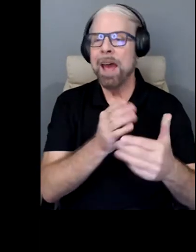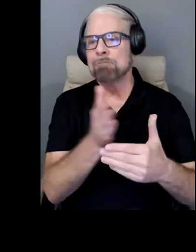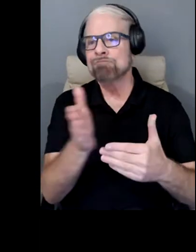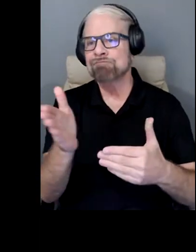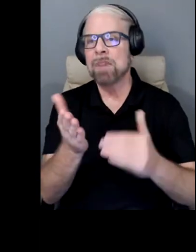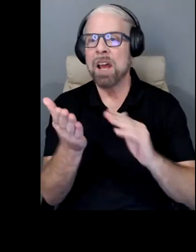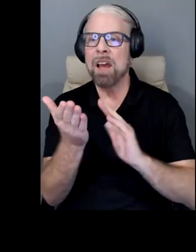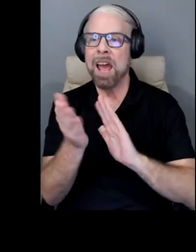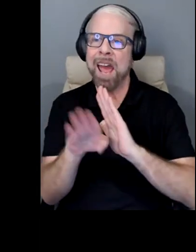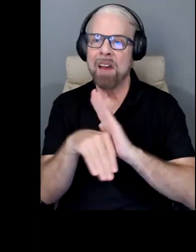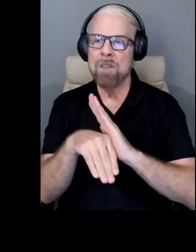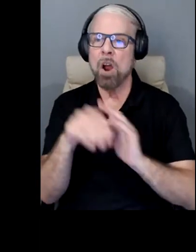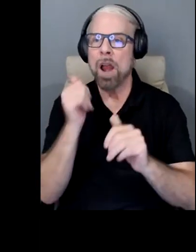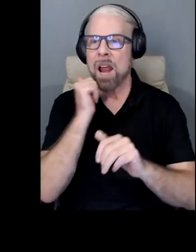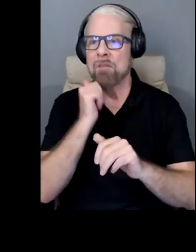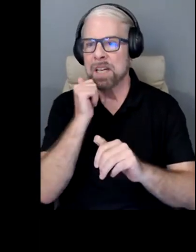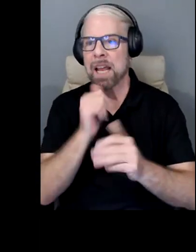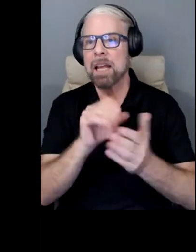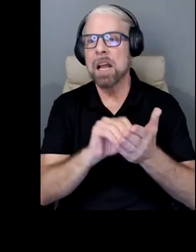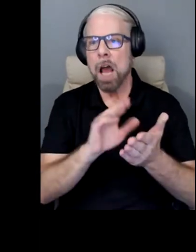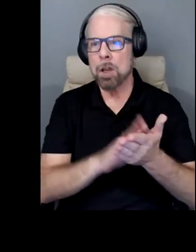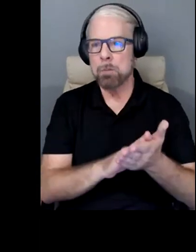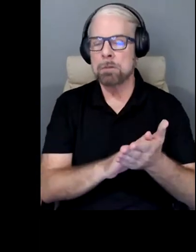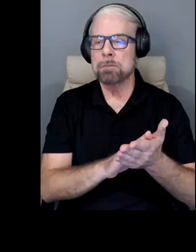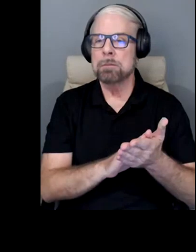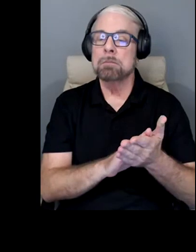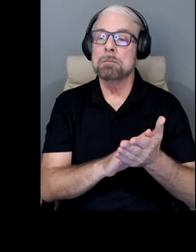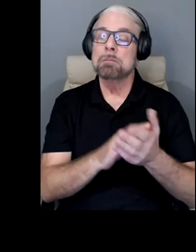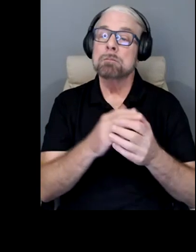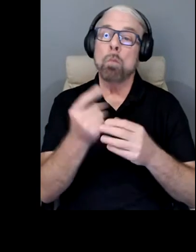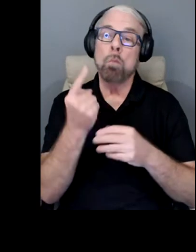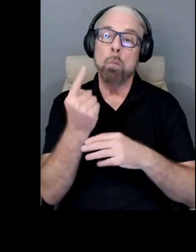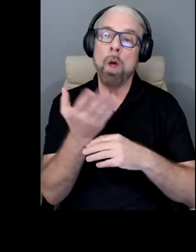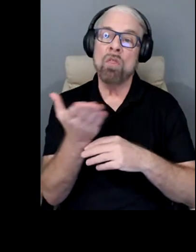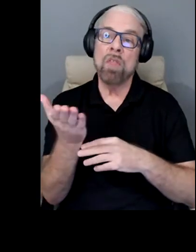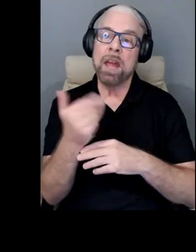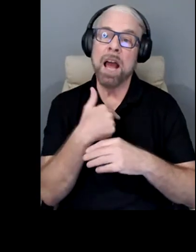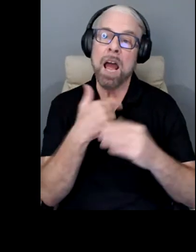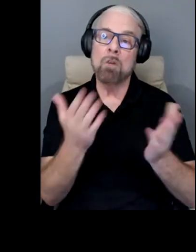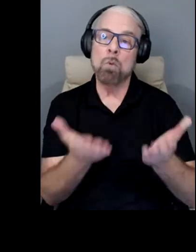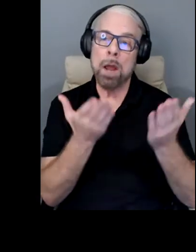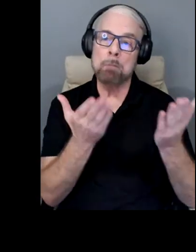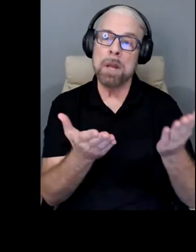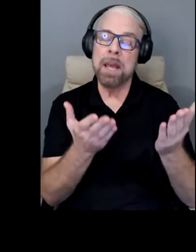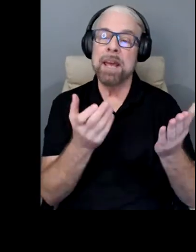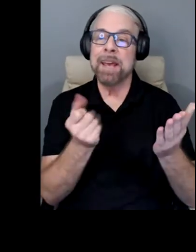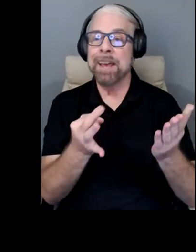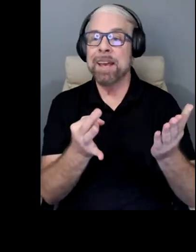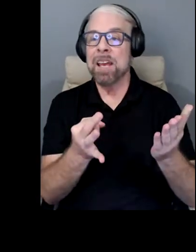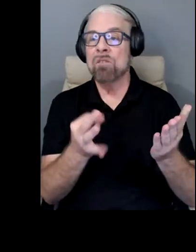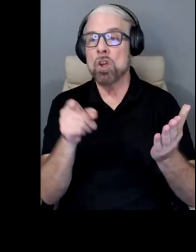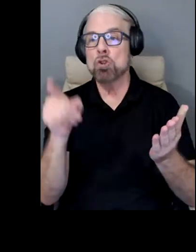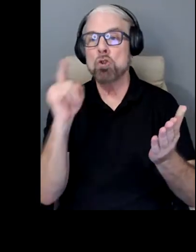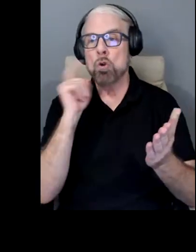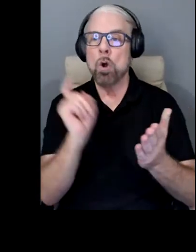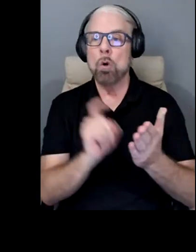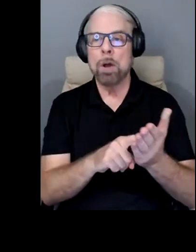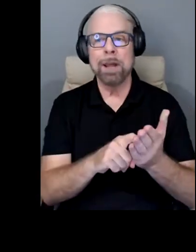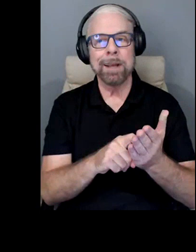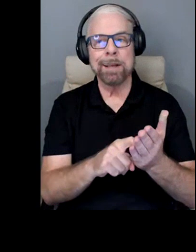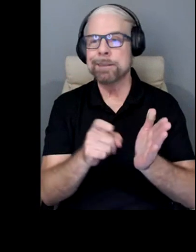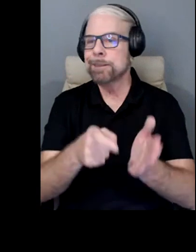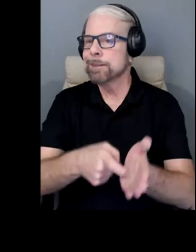to document your time for each day. And so one of the things that I would recommend is that if you find that it's taking you significantly